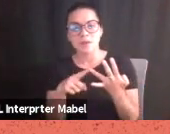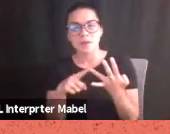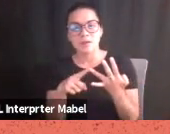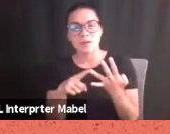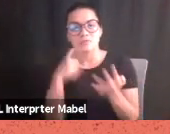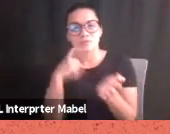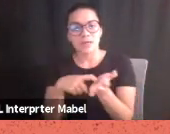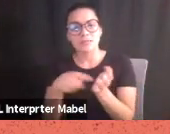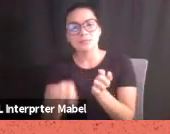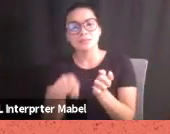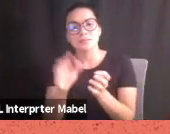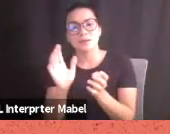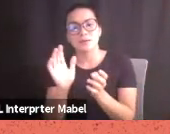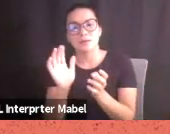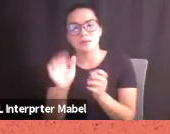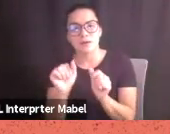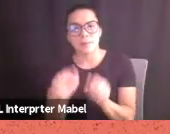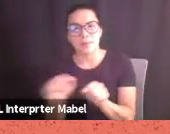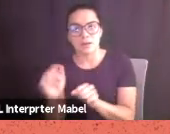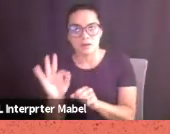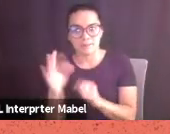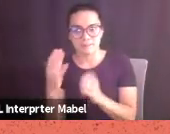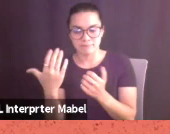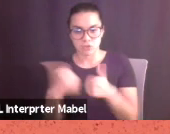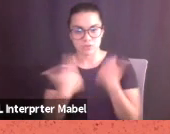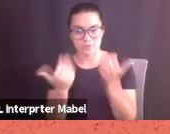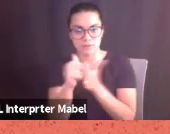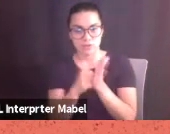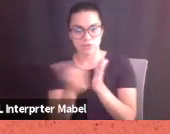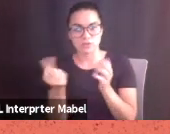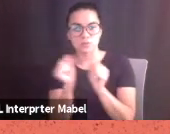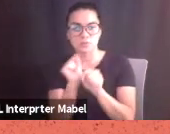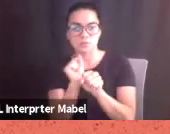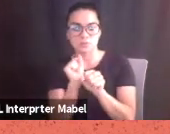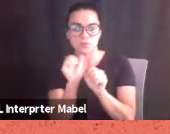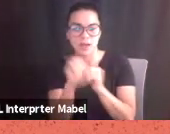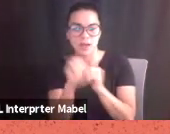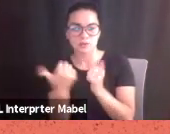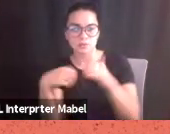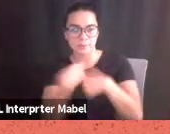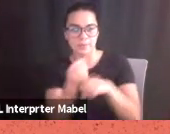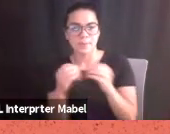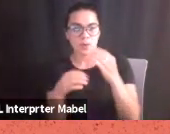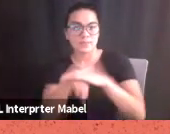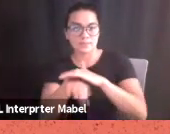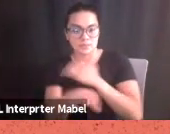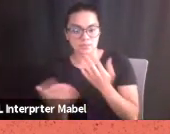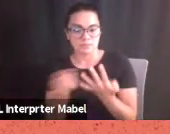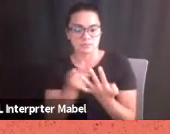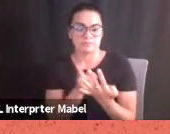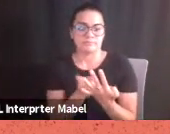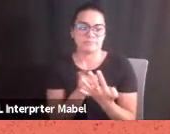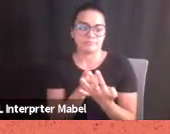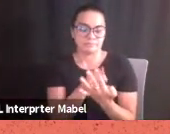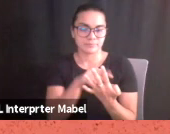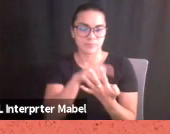survivors' agenda and working in lockstep with the other committees. And then, of course, our steering committee that kind